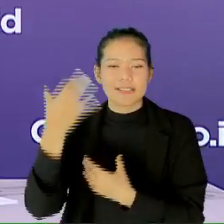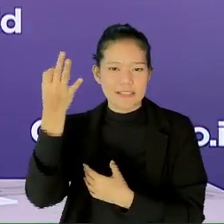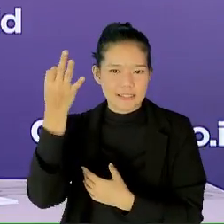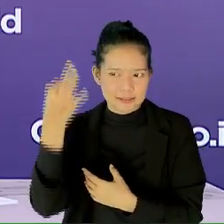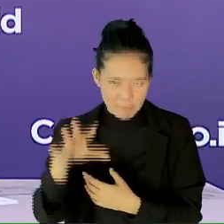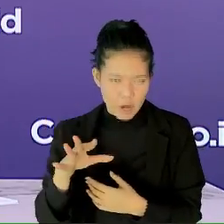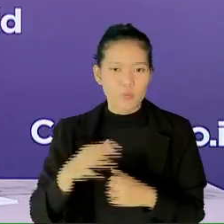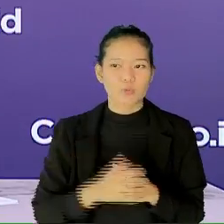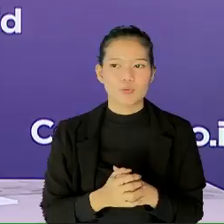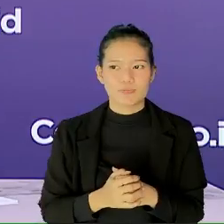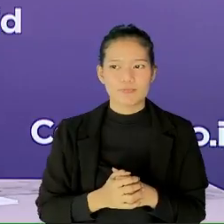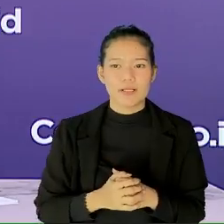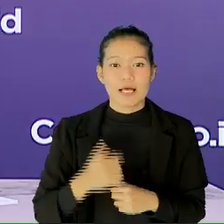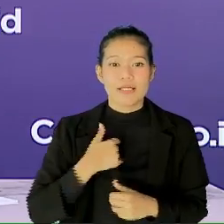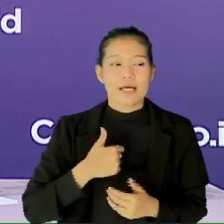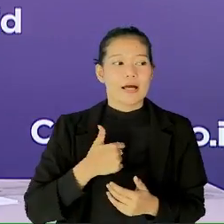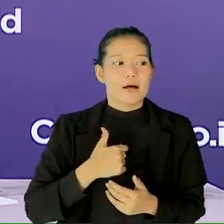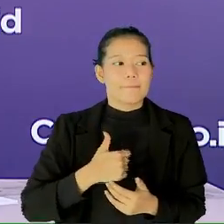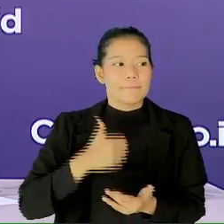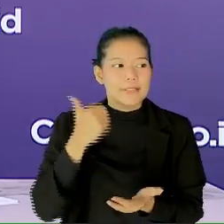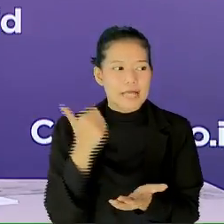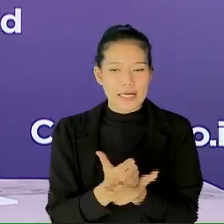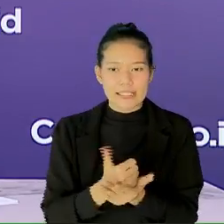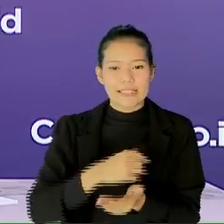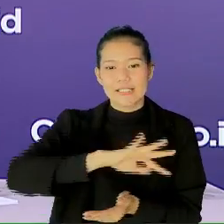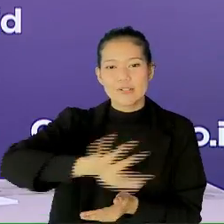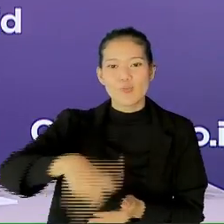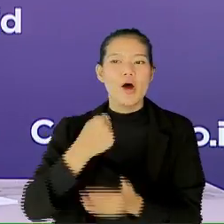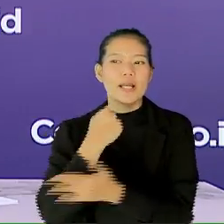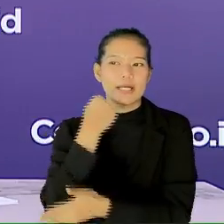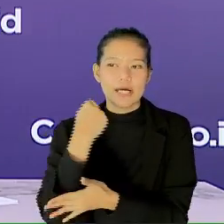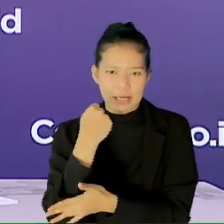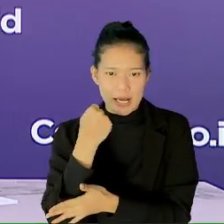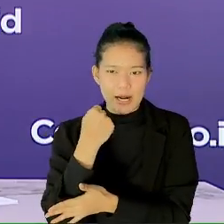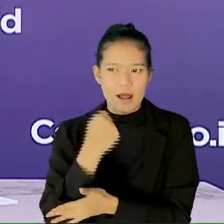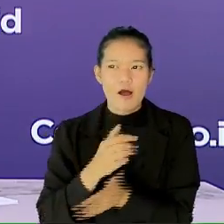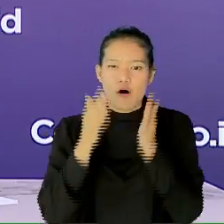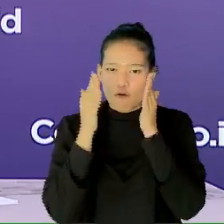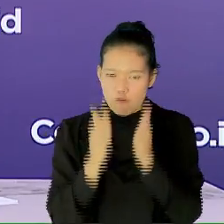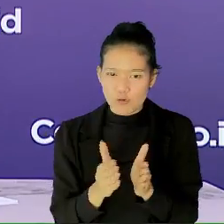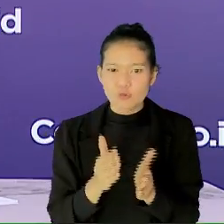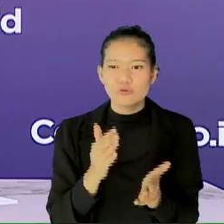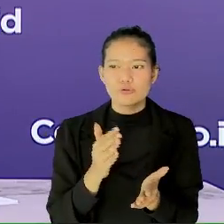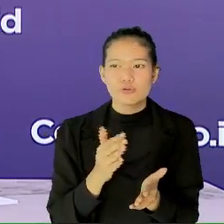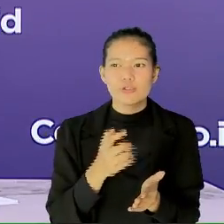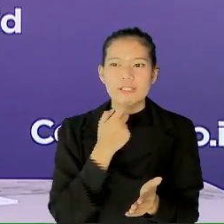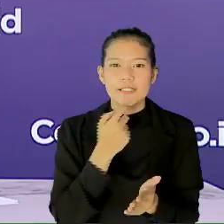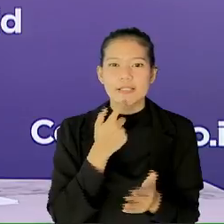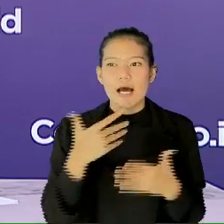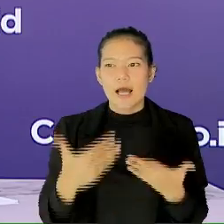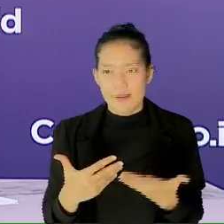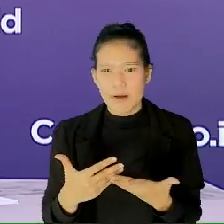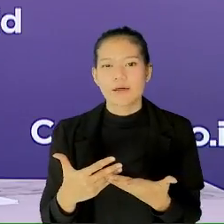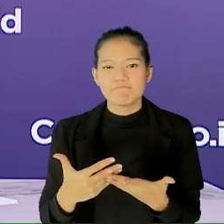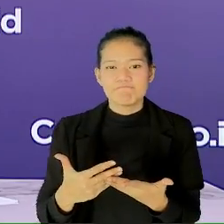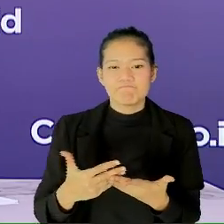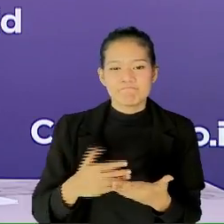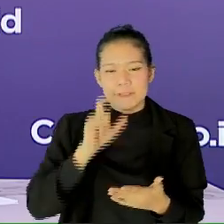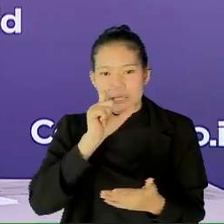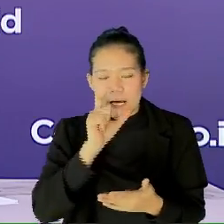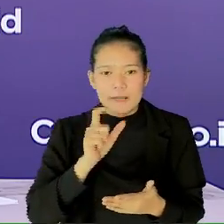believe that during these uncertain times, all countries must focus their efforts on collectively fighting against the